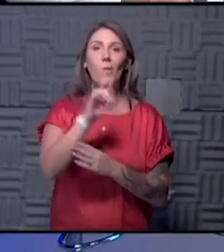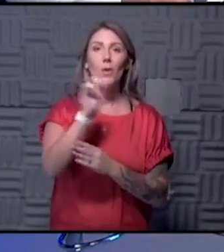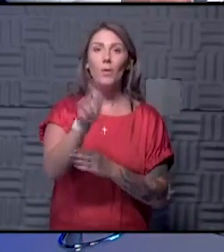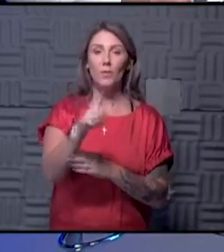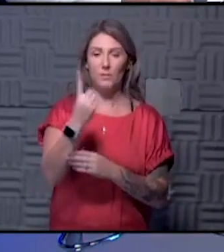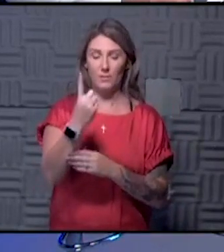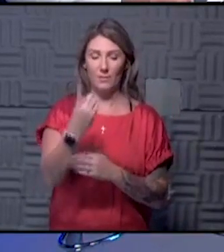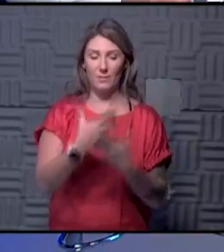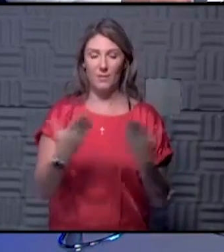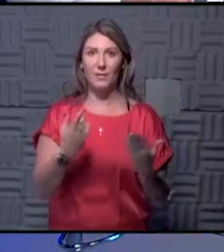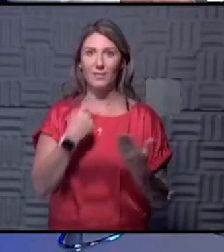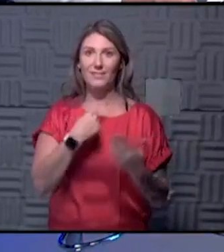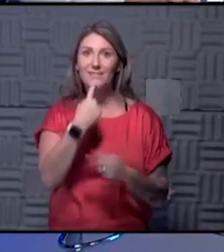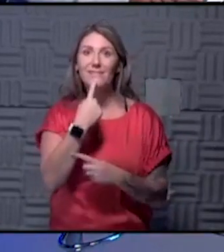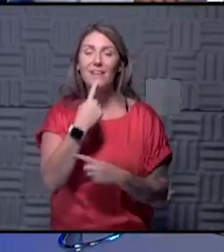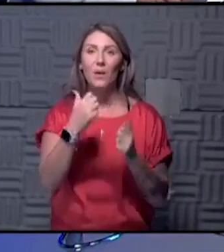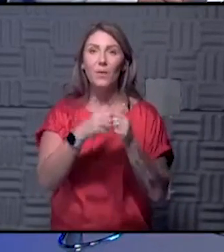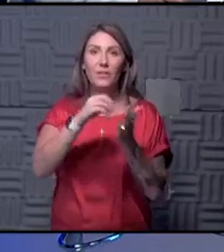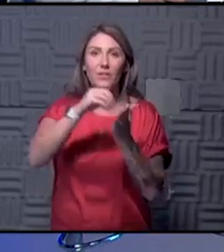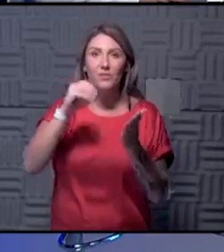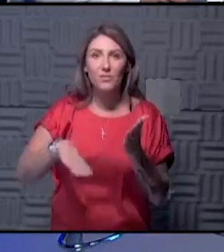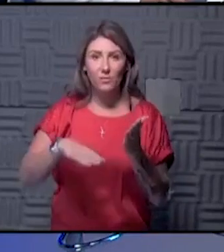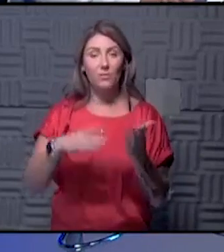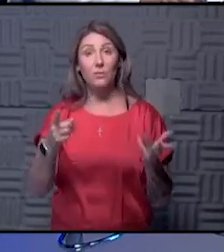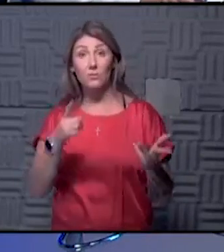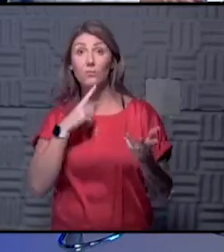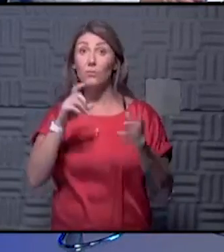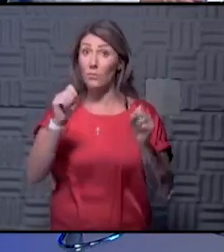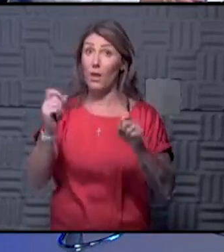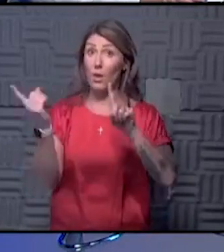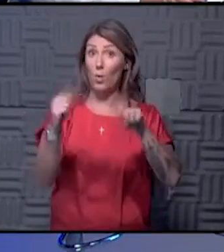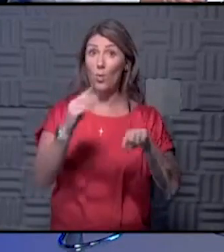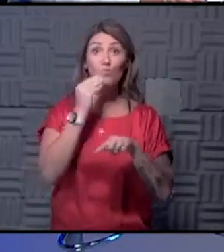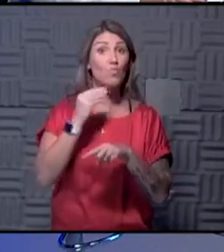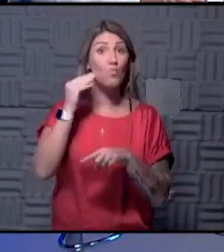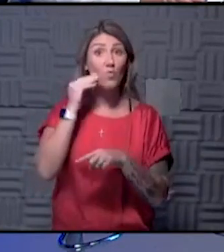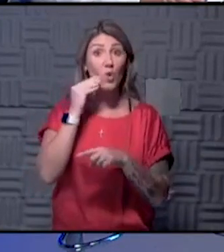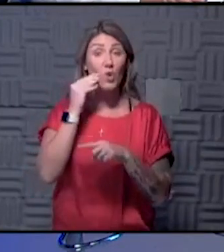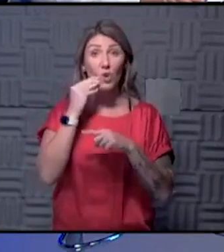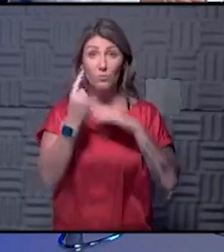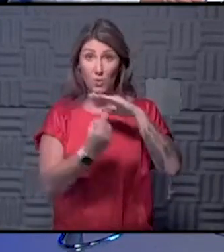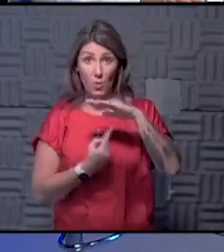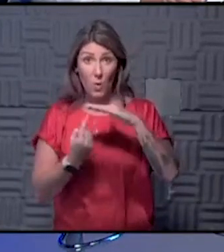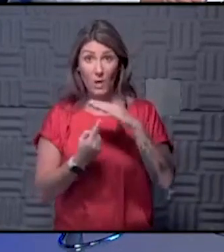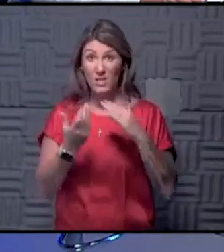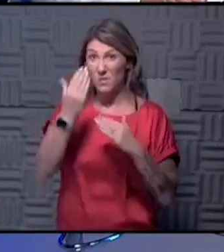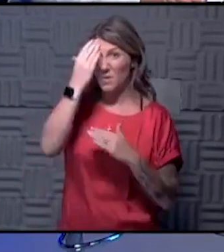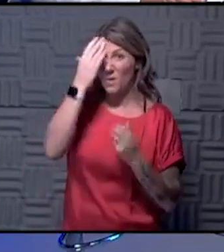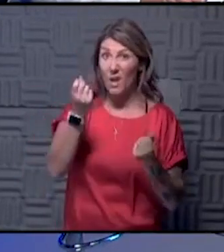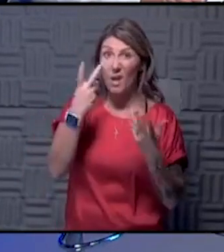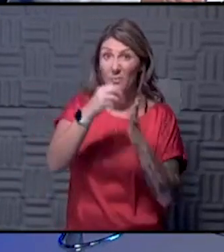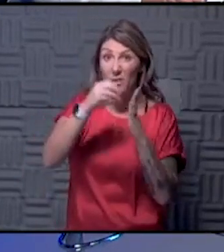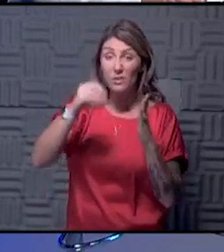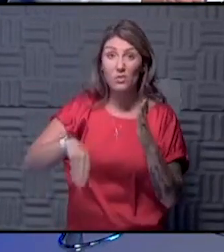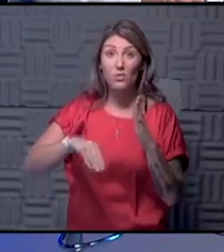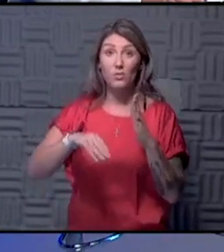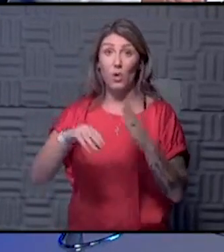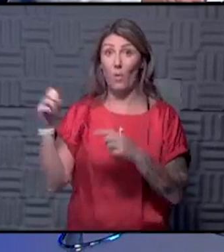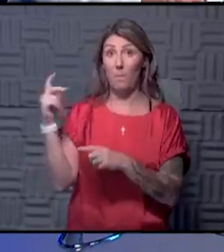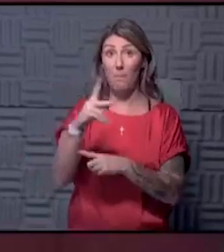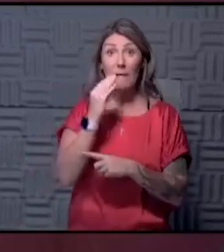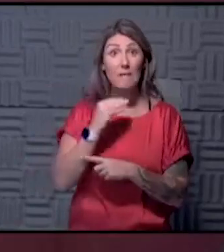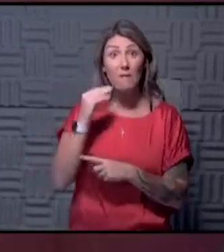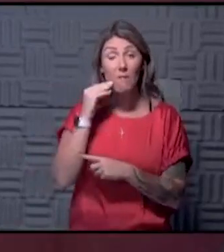things we say to students, if they're positive, is you can go home to quarantine. So do you have a sense of how many students are going home and go to quarantine? Any thought about